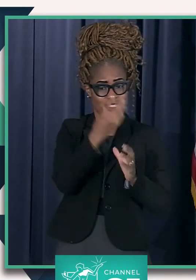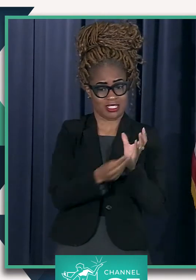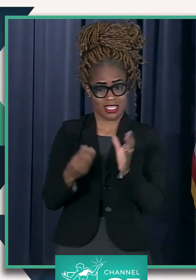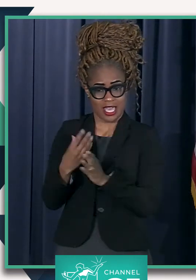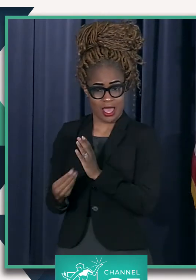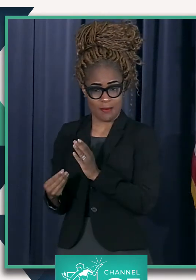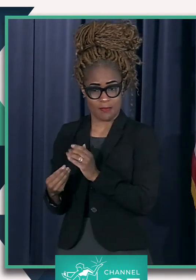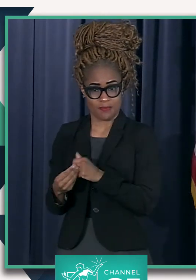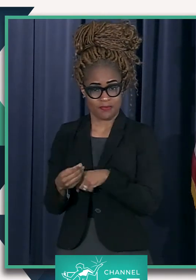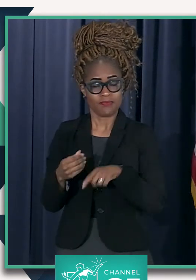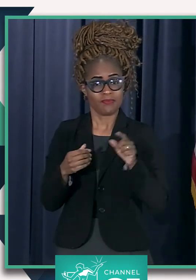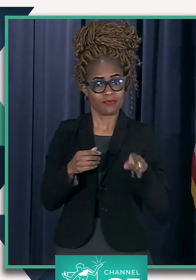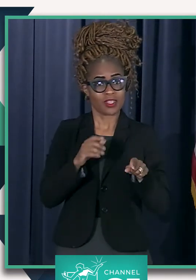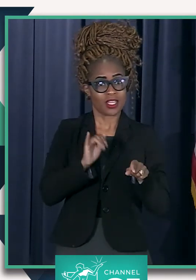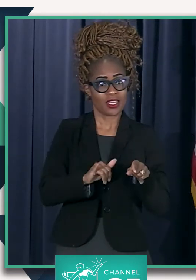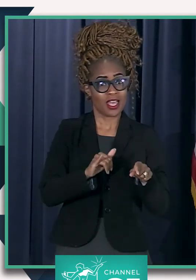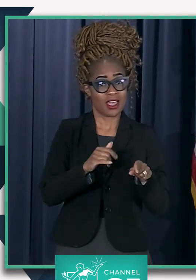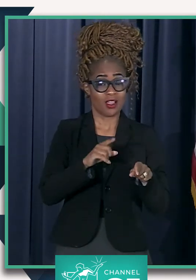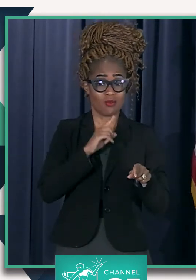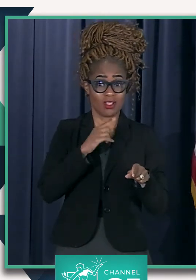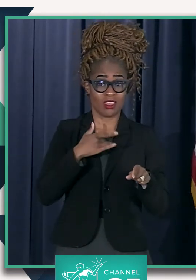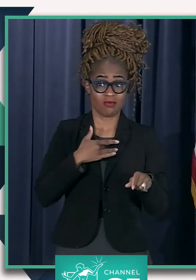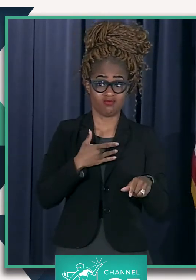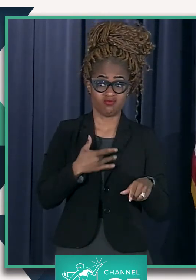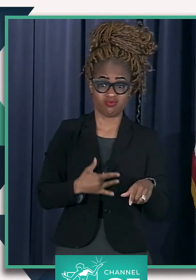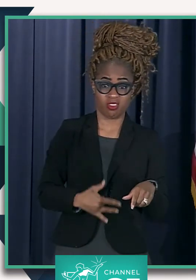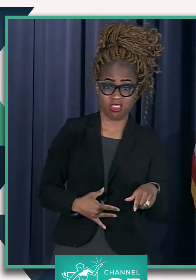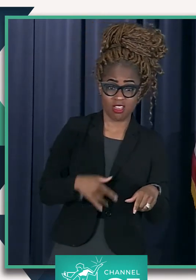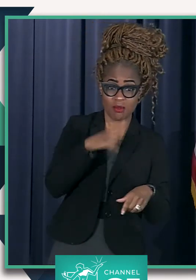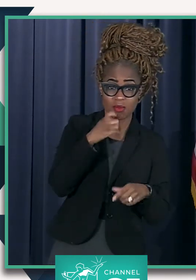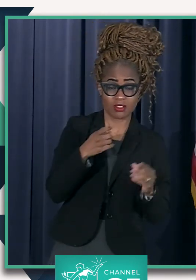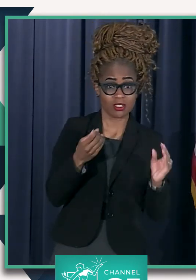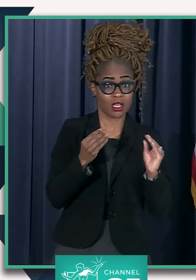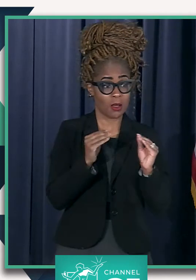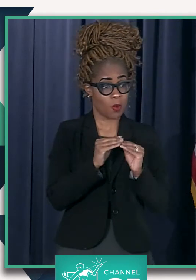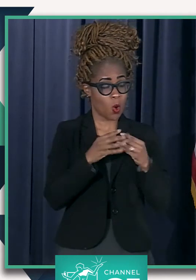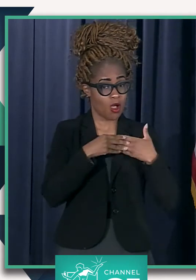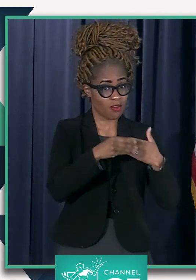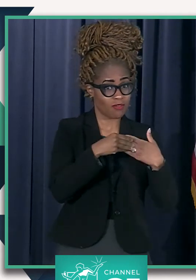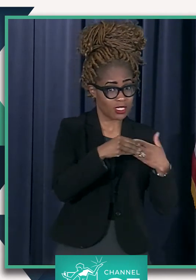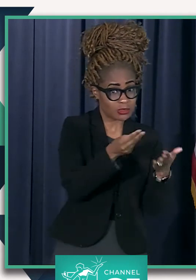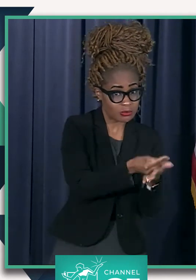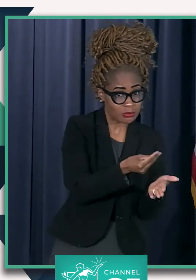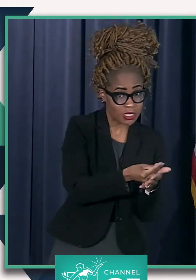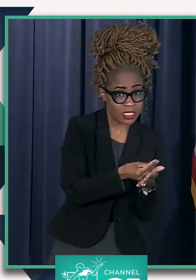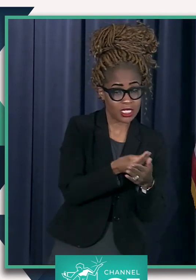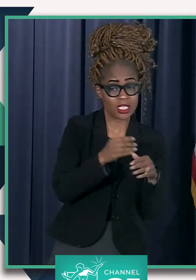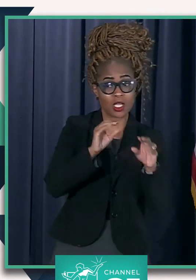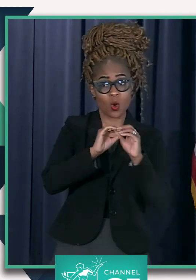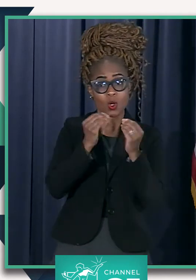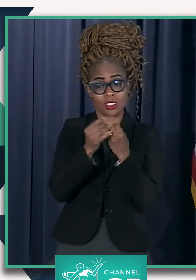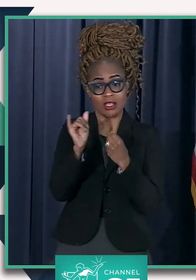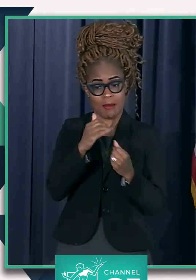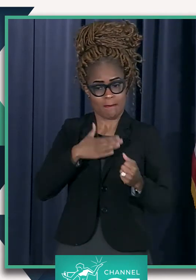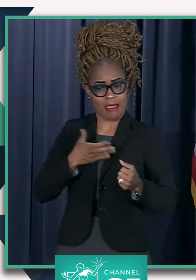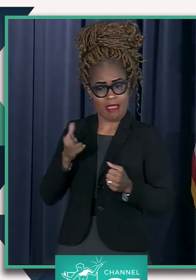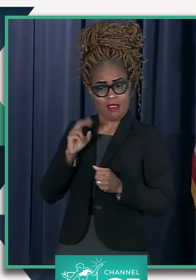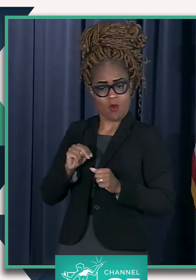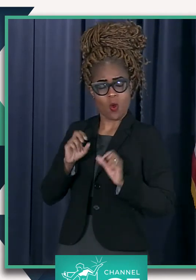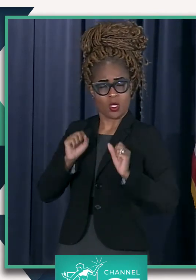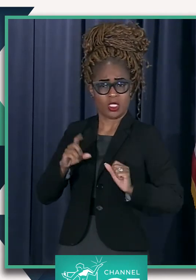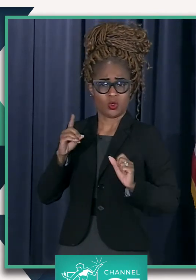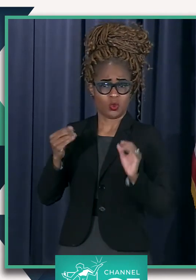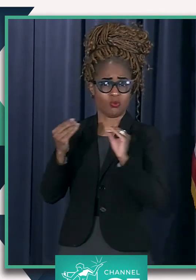actually discouraging at times. Discouraging because with more capital, with more flexible capital, organizations like my own would be able to do much more